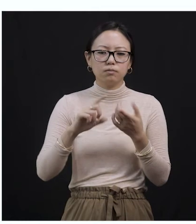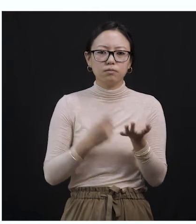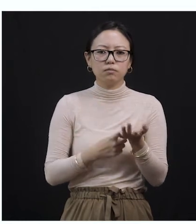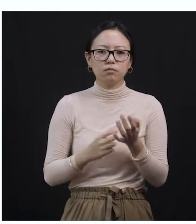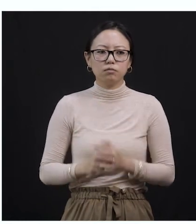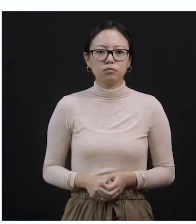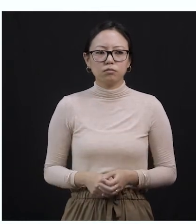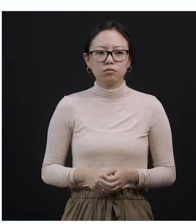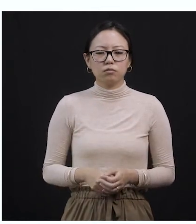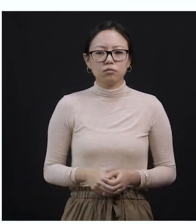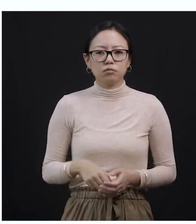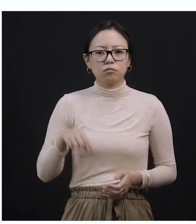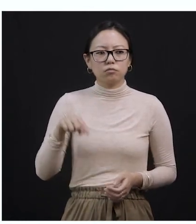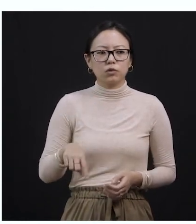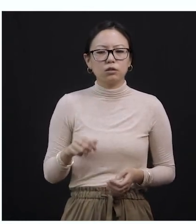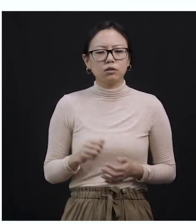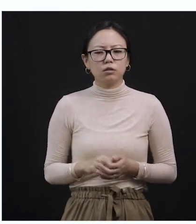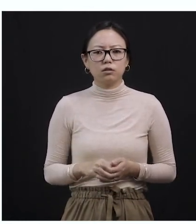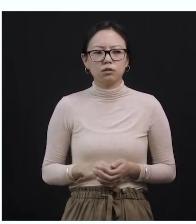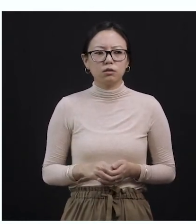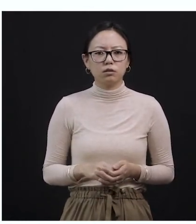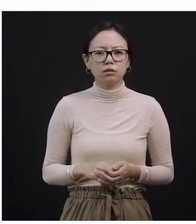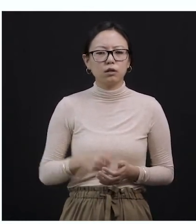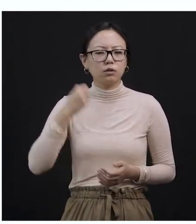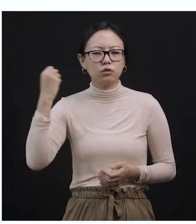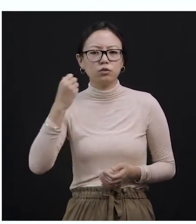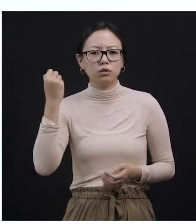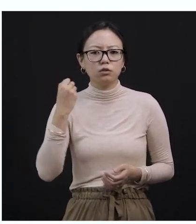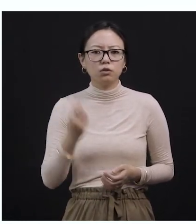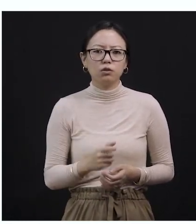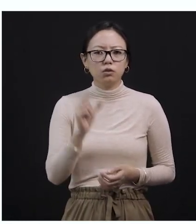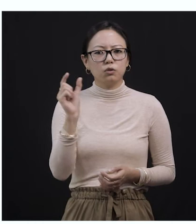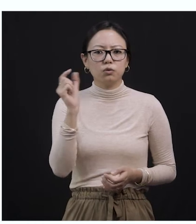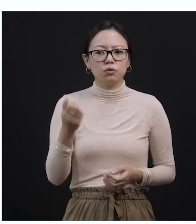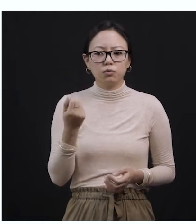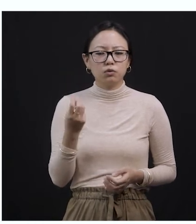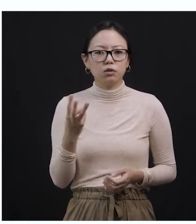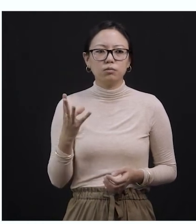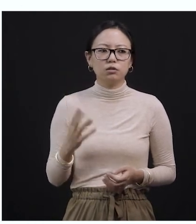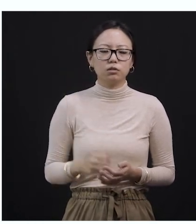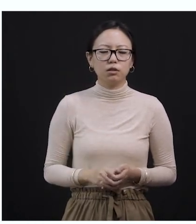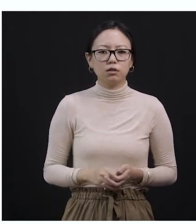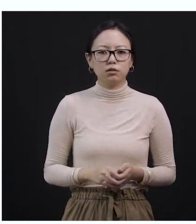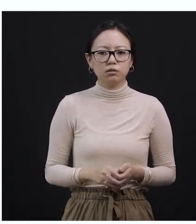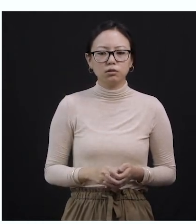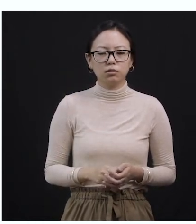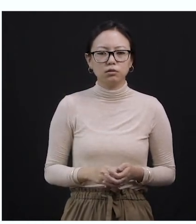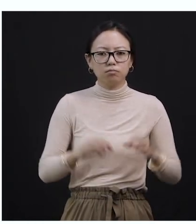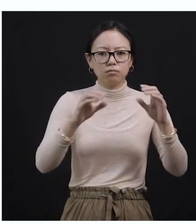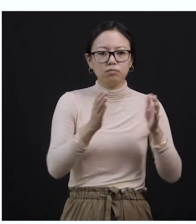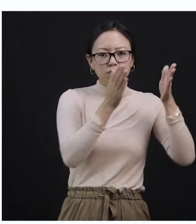numbers and arrange these numbers in ascending order. Ascending order means